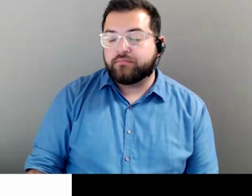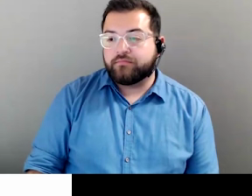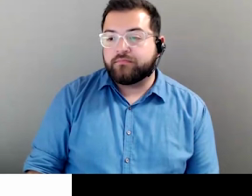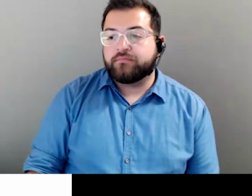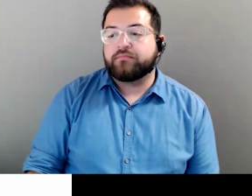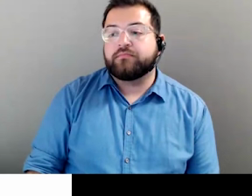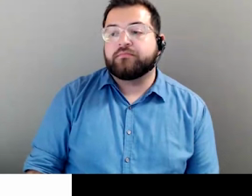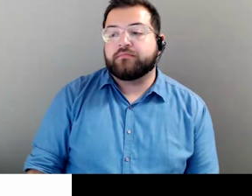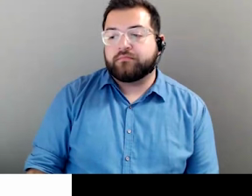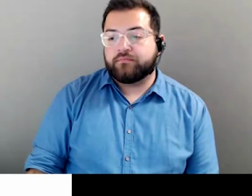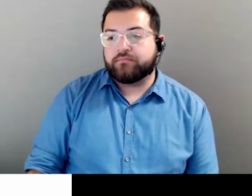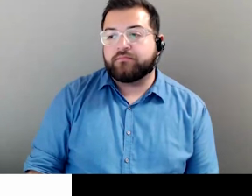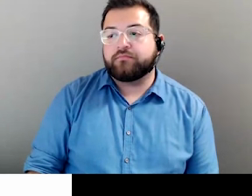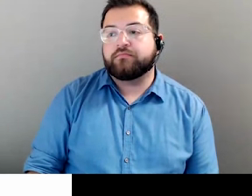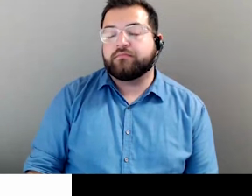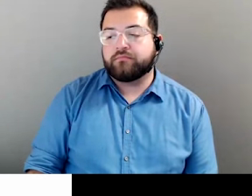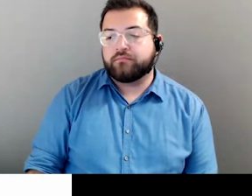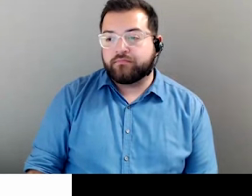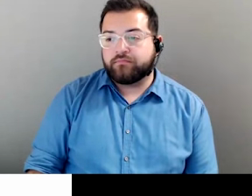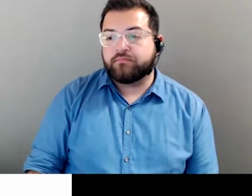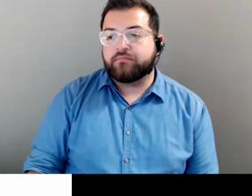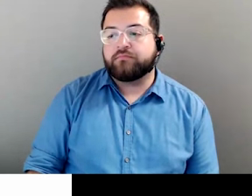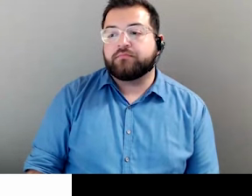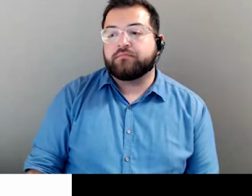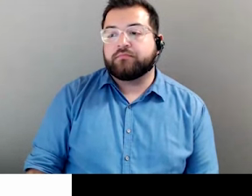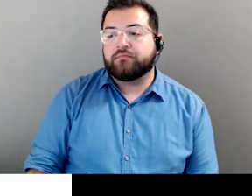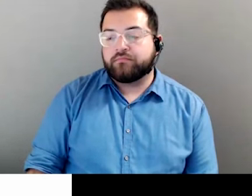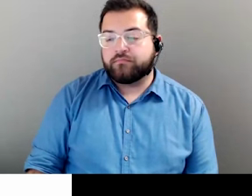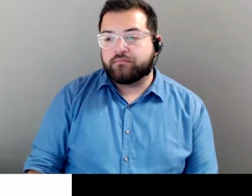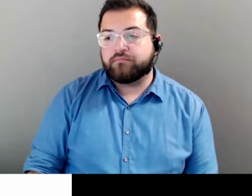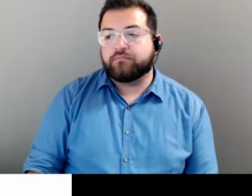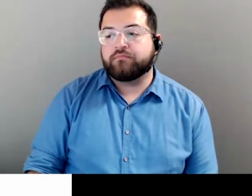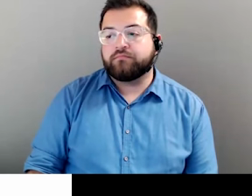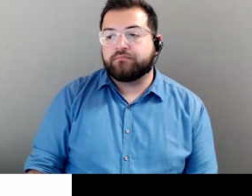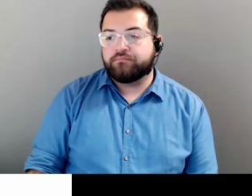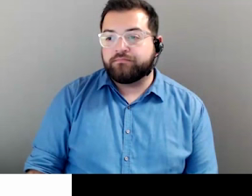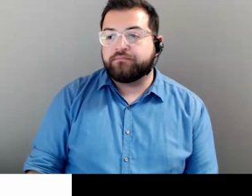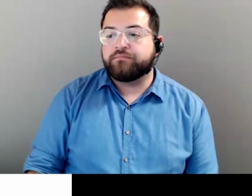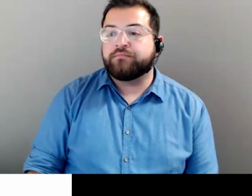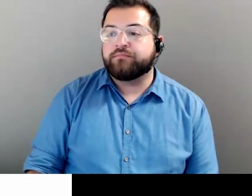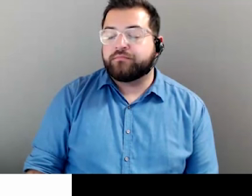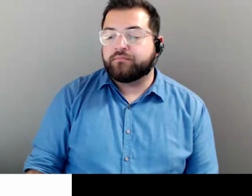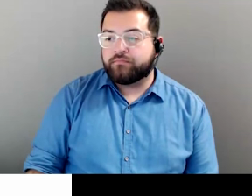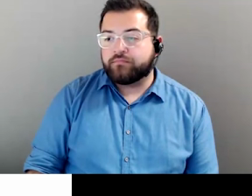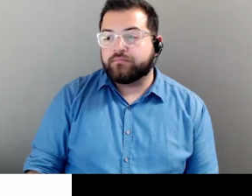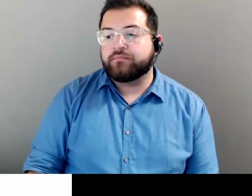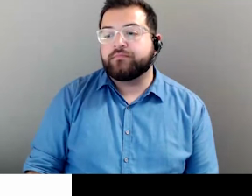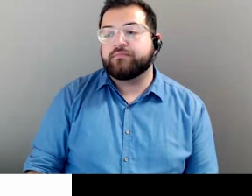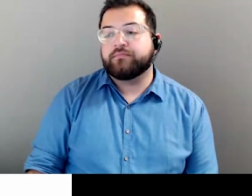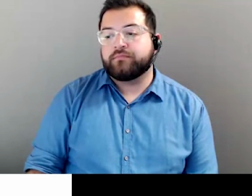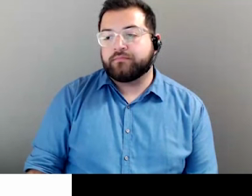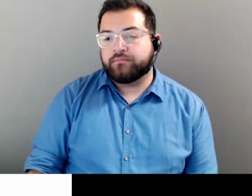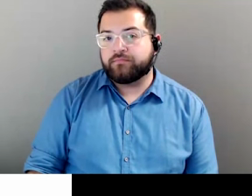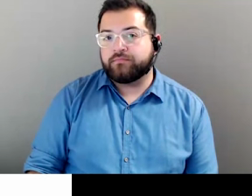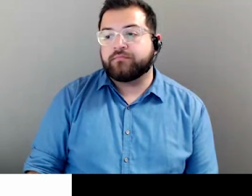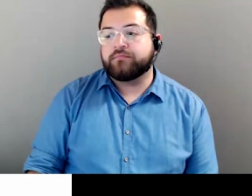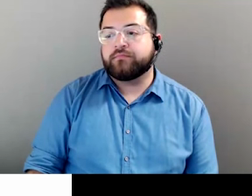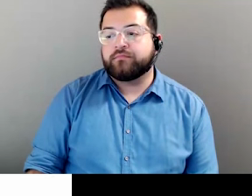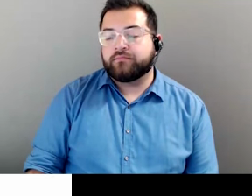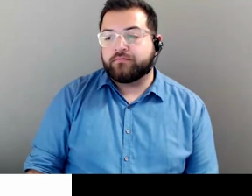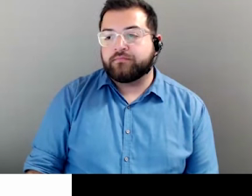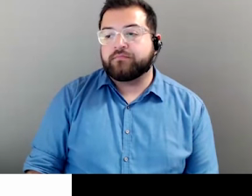in campus activities. The student expresses anxiety about potentially needing to take leave of absence, and she is unsure of